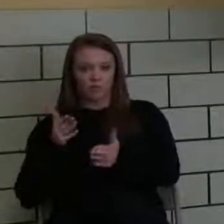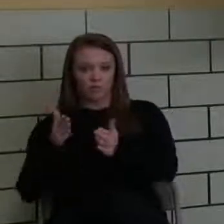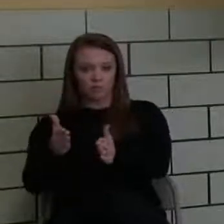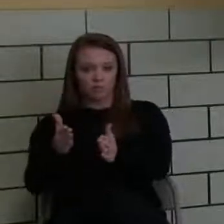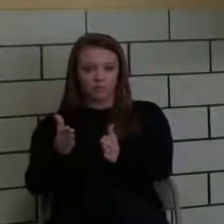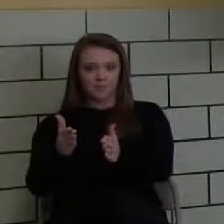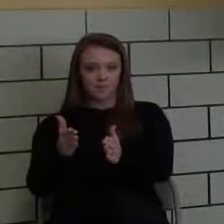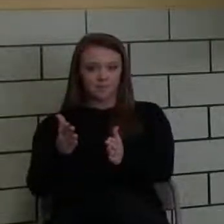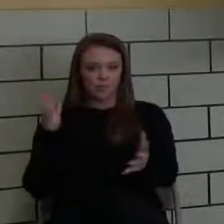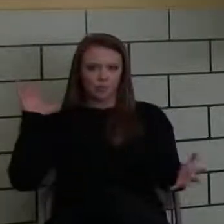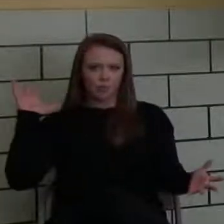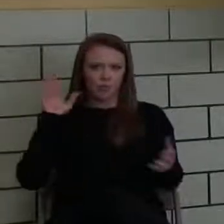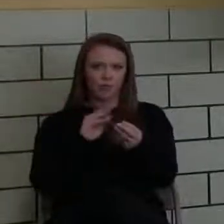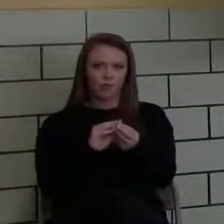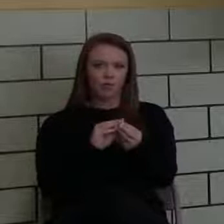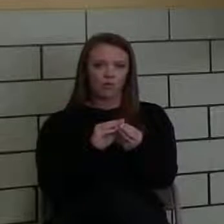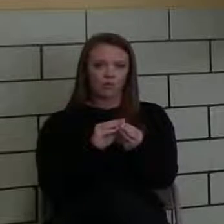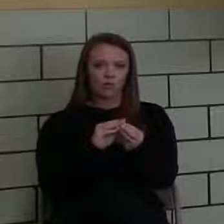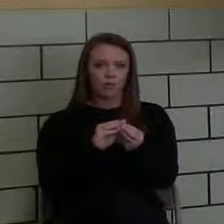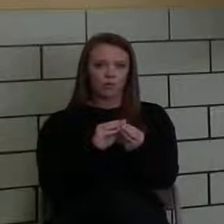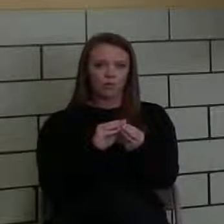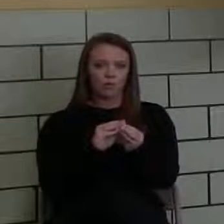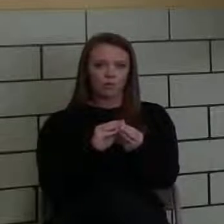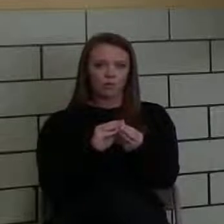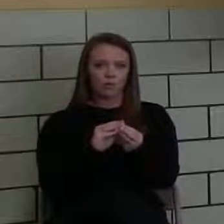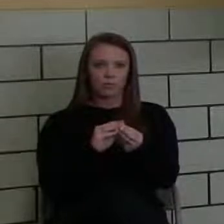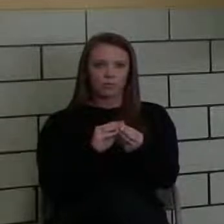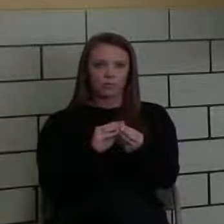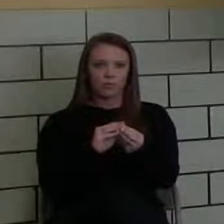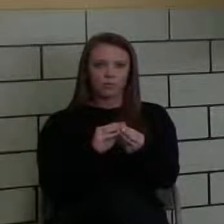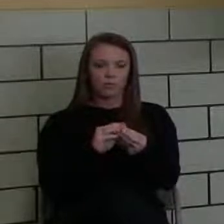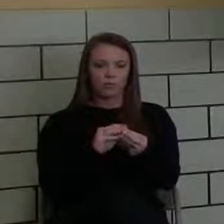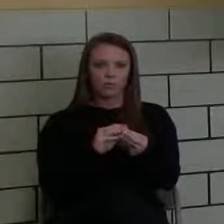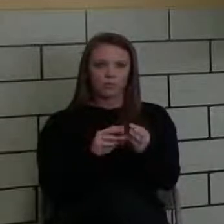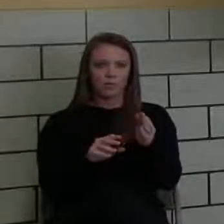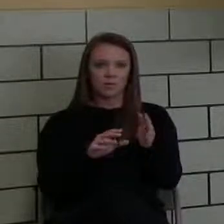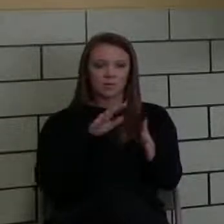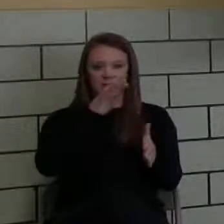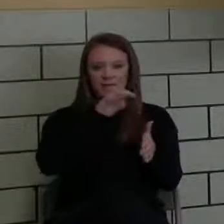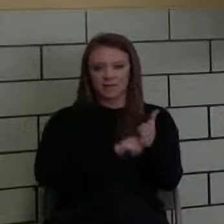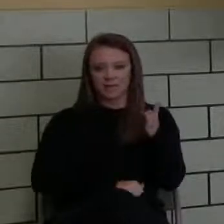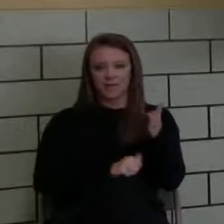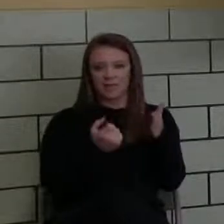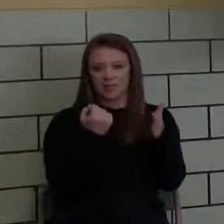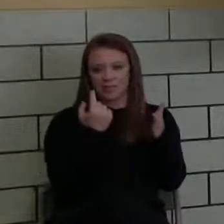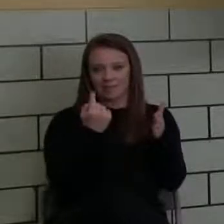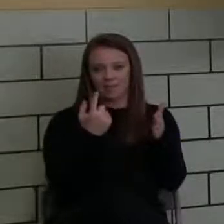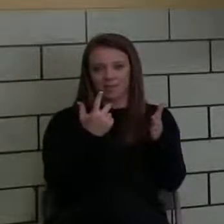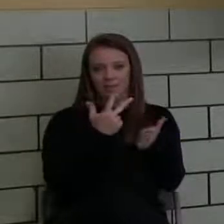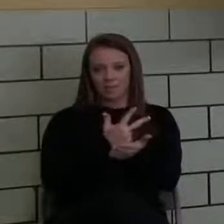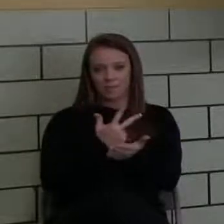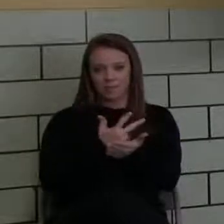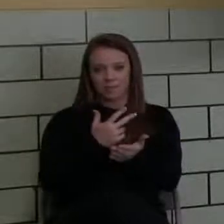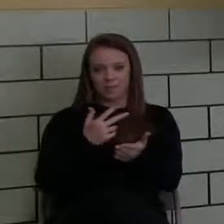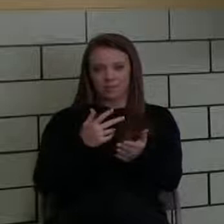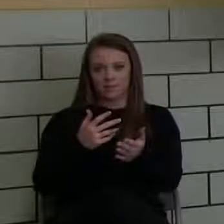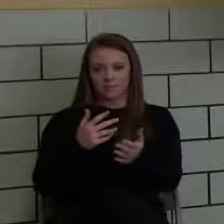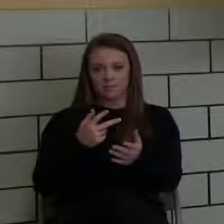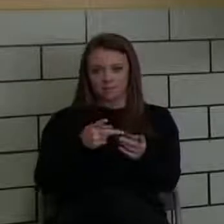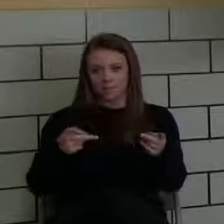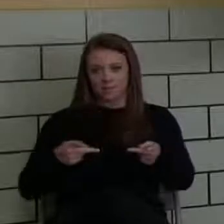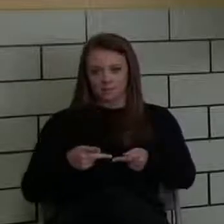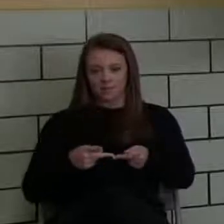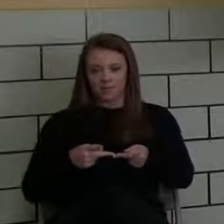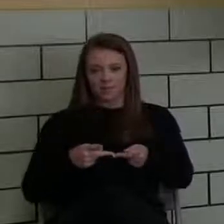So overall, we just have a net negative of 11 spaces. That's what we're losing, but we feel what we're gaining offsets